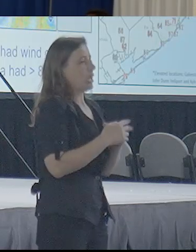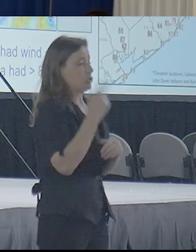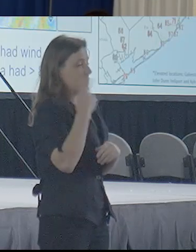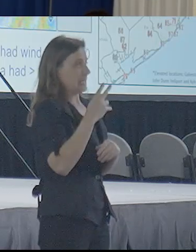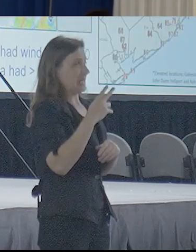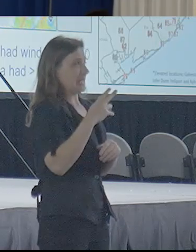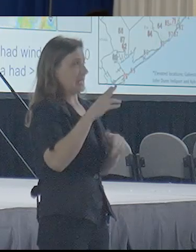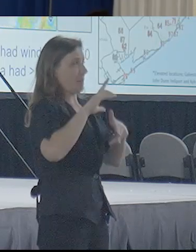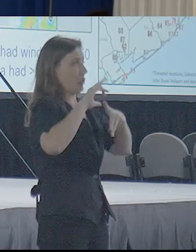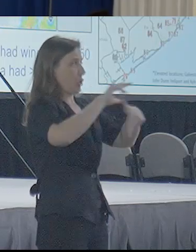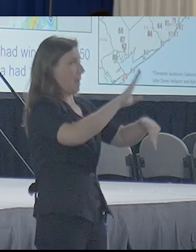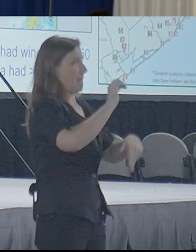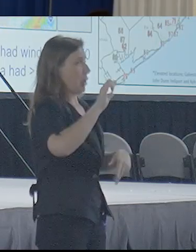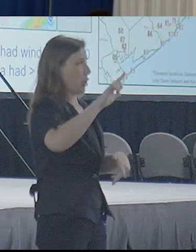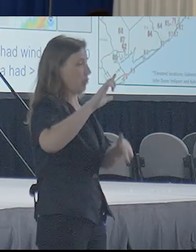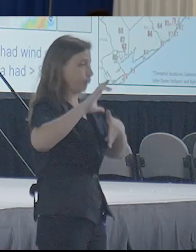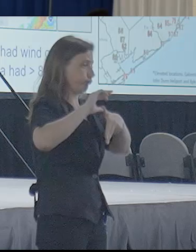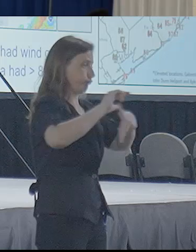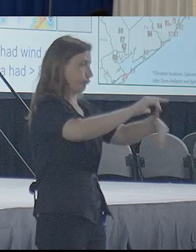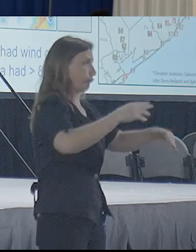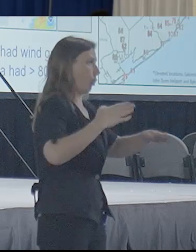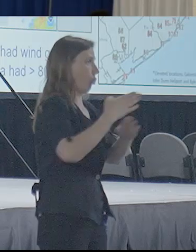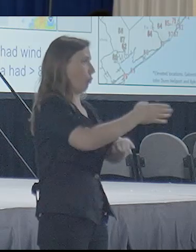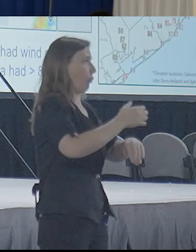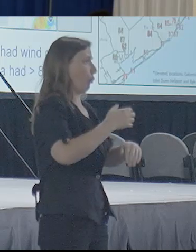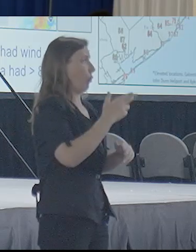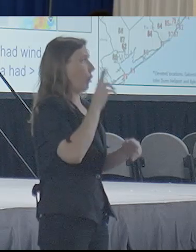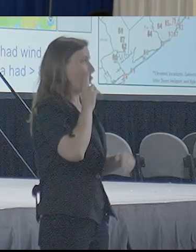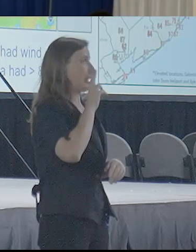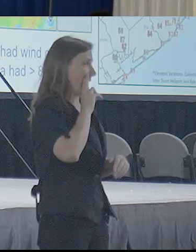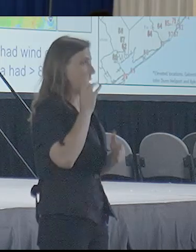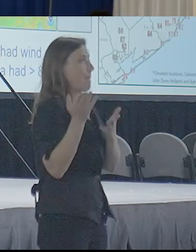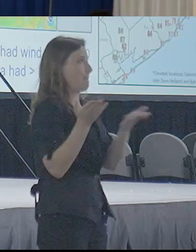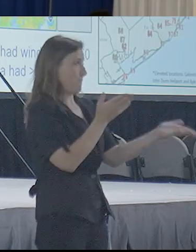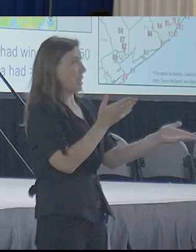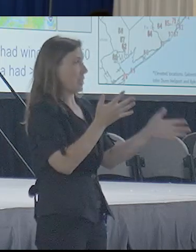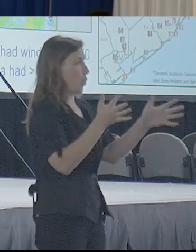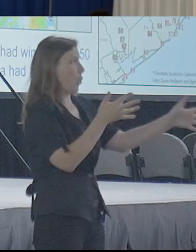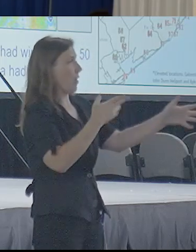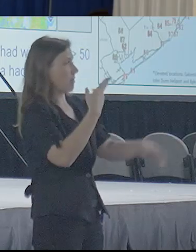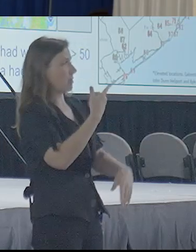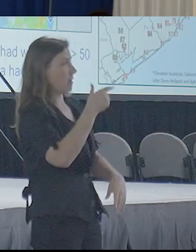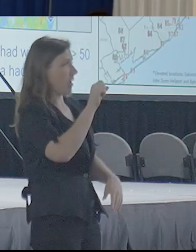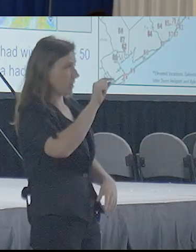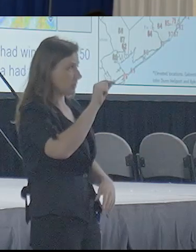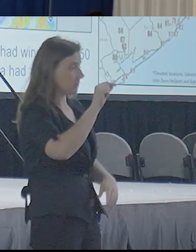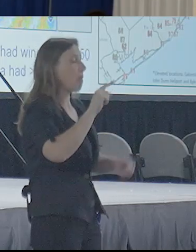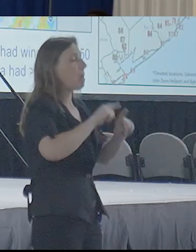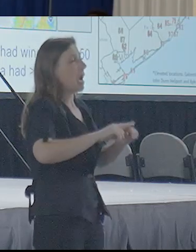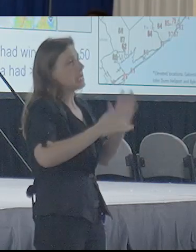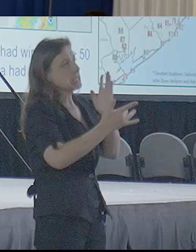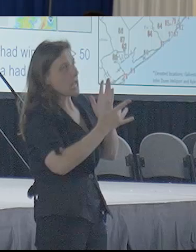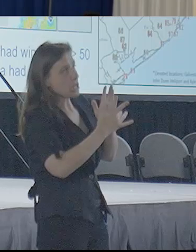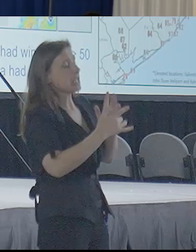tracking across Houston there, that northeast eyewall region is bringing those hurricane-force wind gusts. But technically, you're in a tropical storm because we're